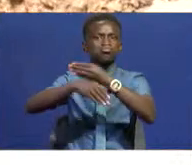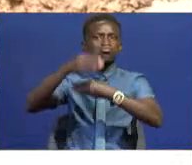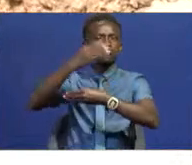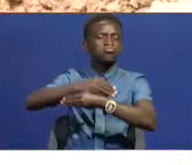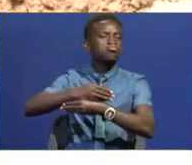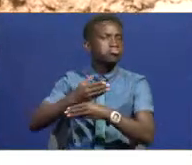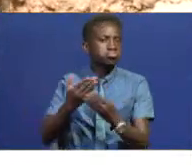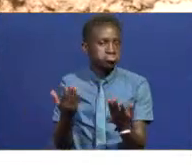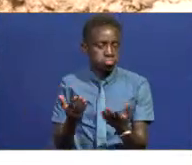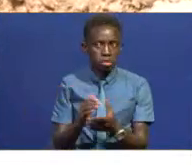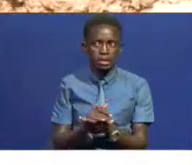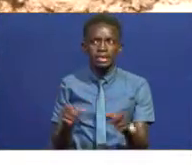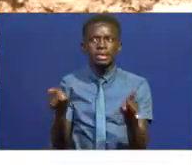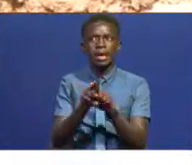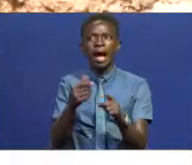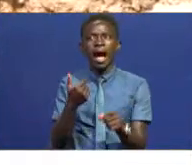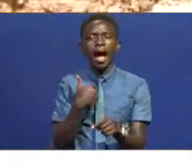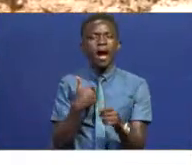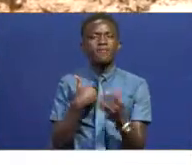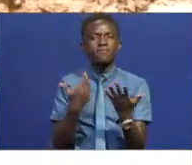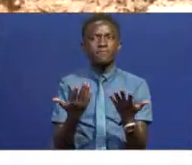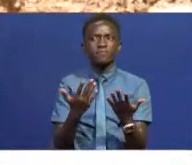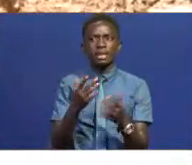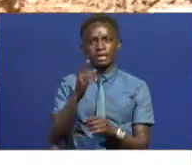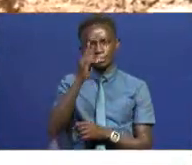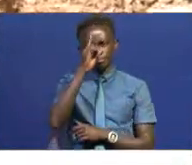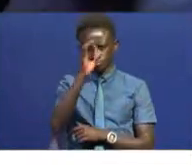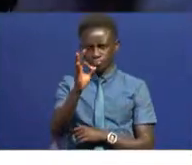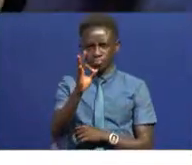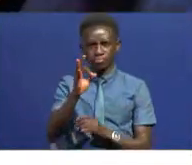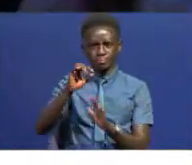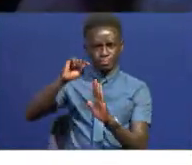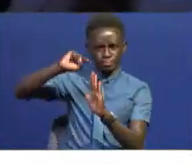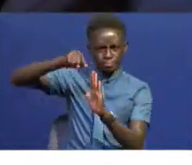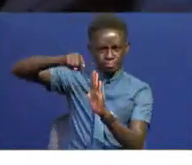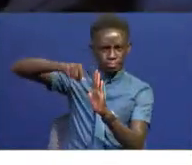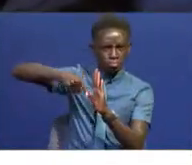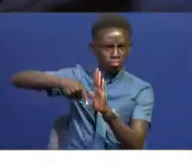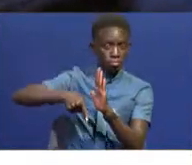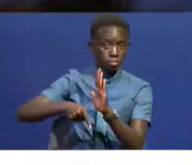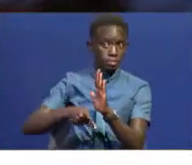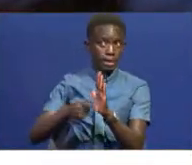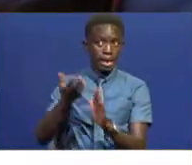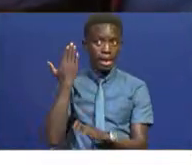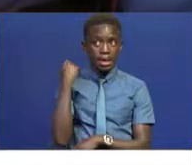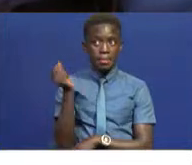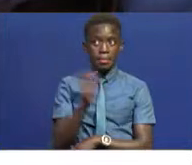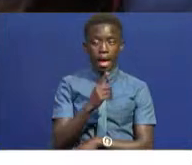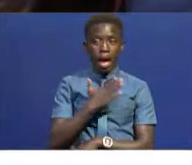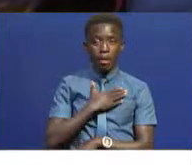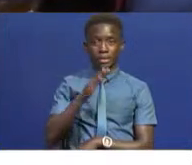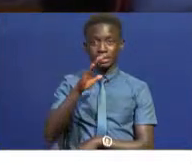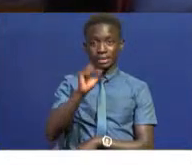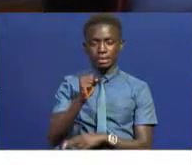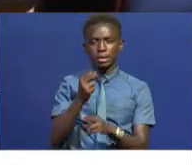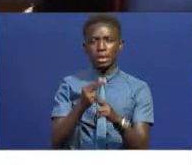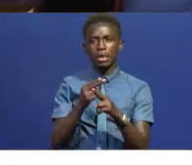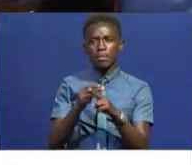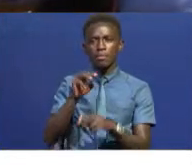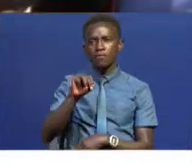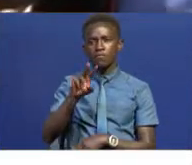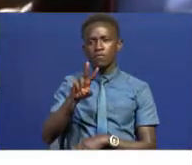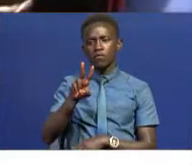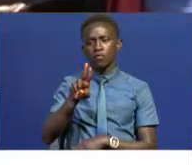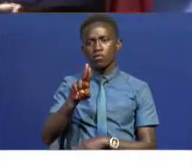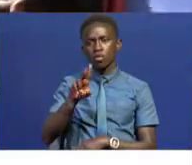our critical minerals as a country. Last month, our cabinet secretary, Honorable Sari Mvurya, informed